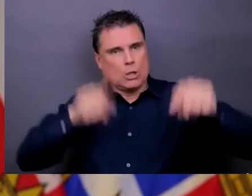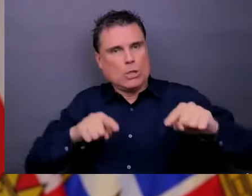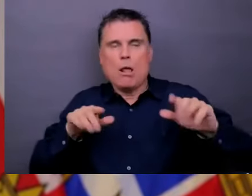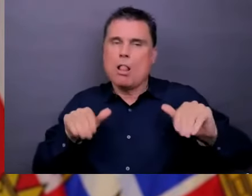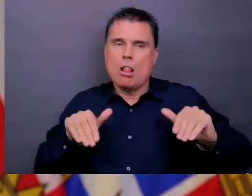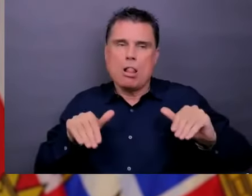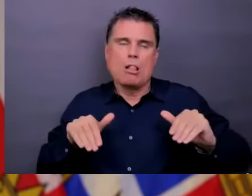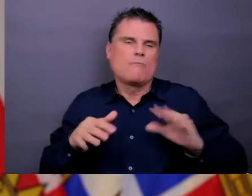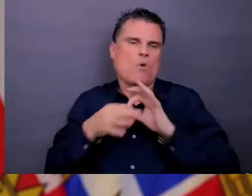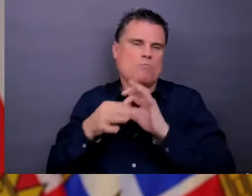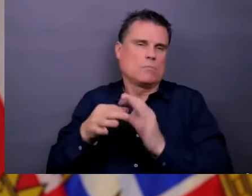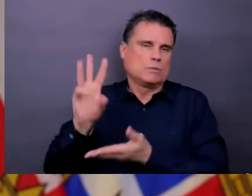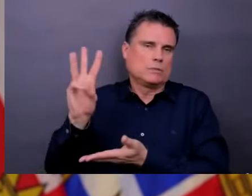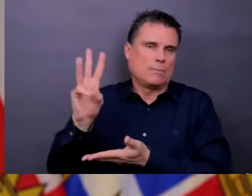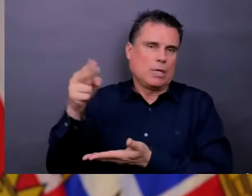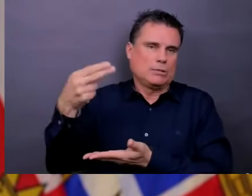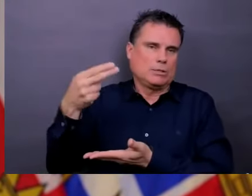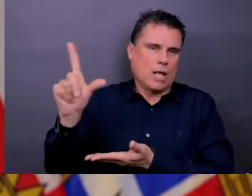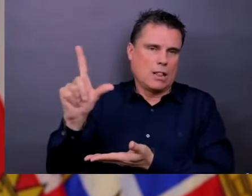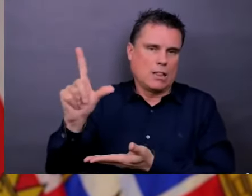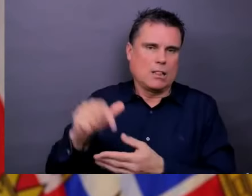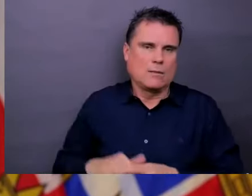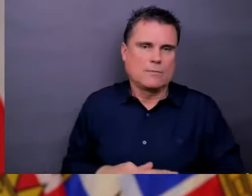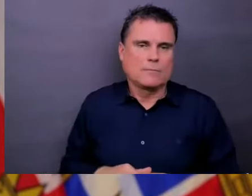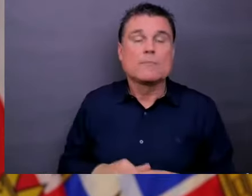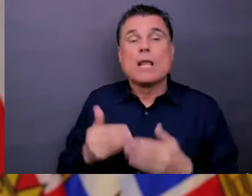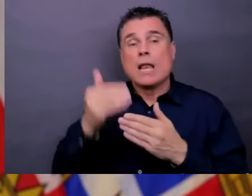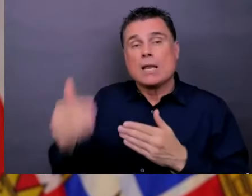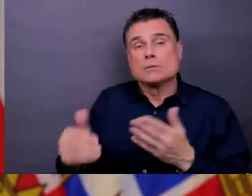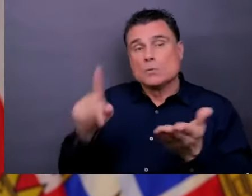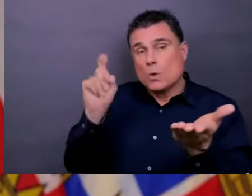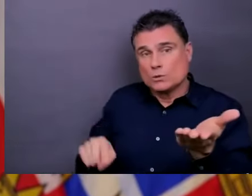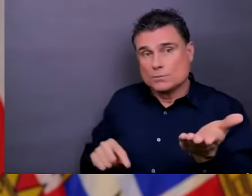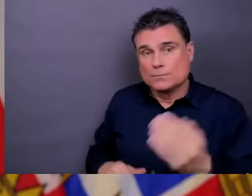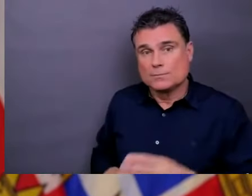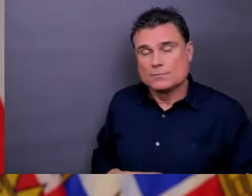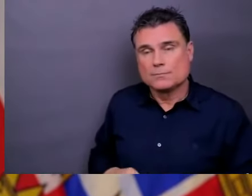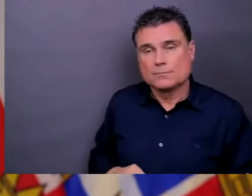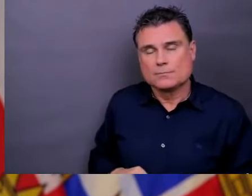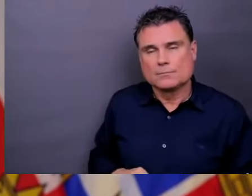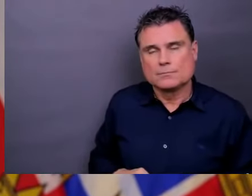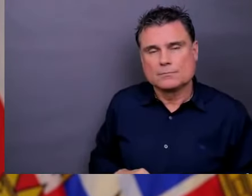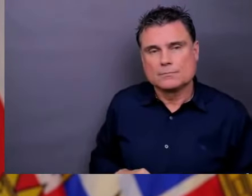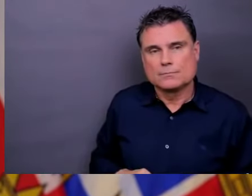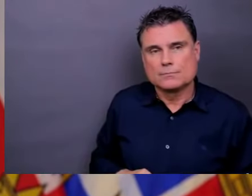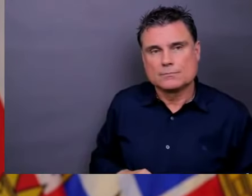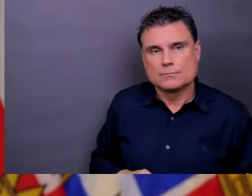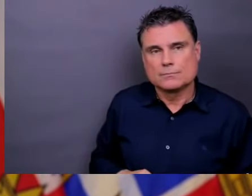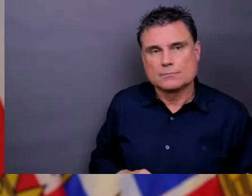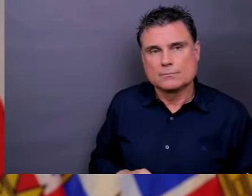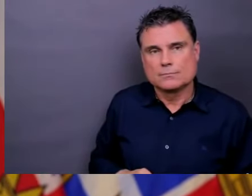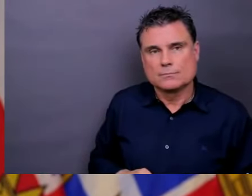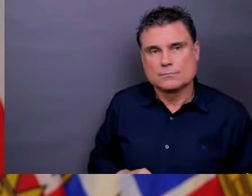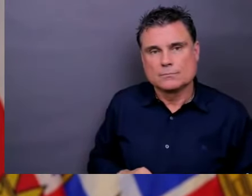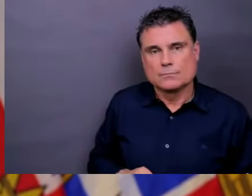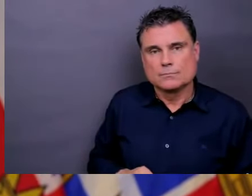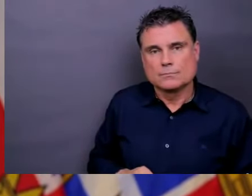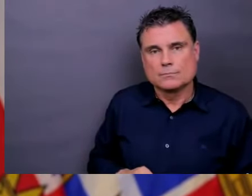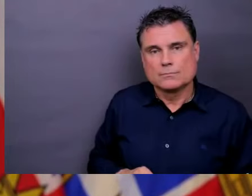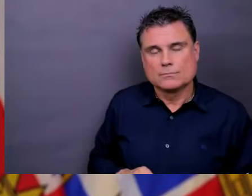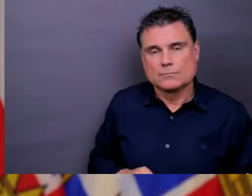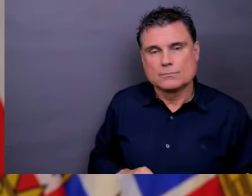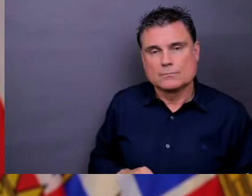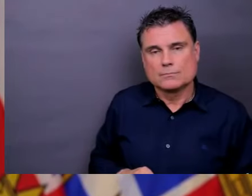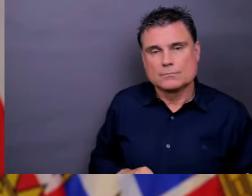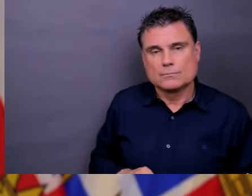from both Dr. Henry and Minister Dix. Washington State has already administered over a million vaccine doses, and we're only at